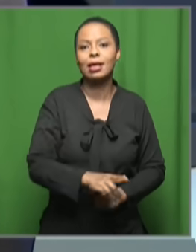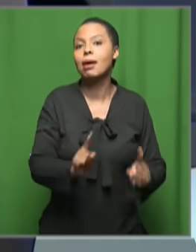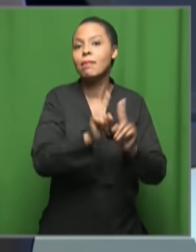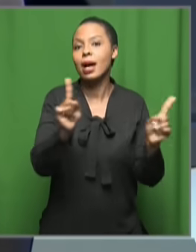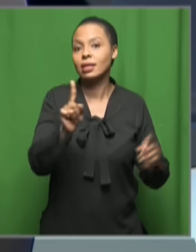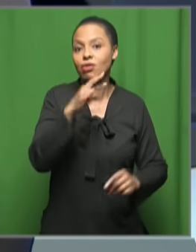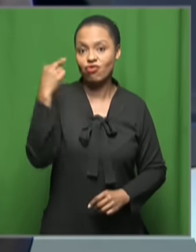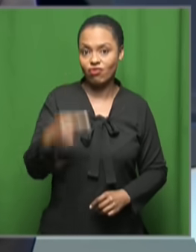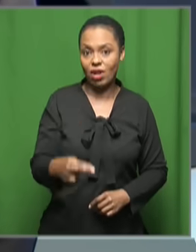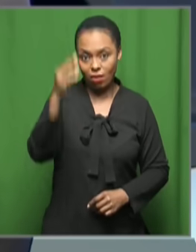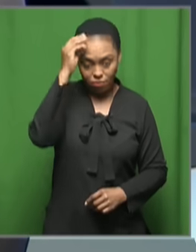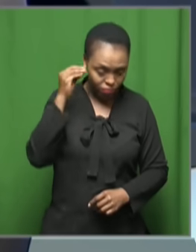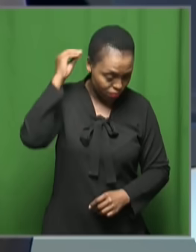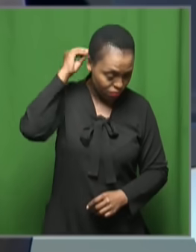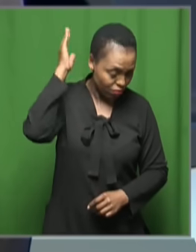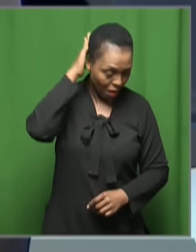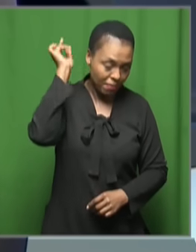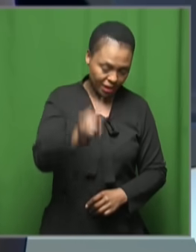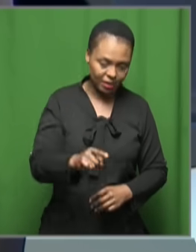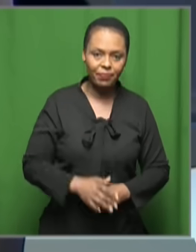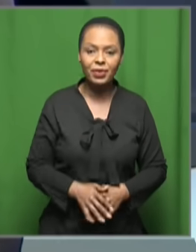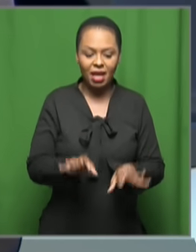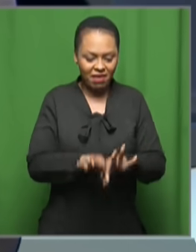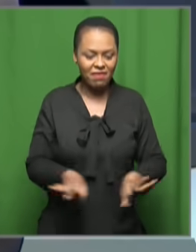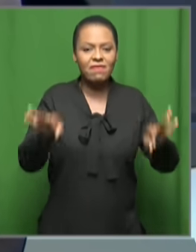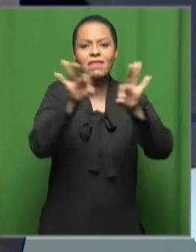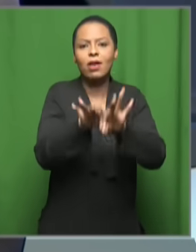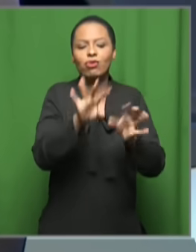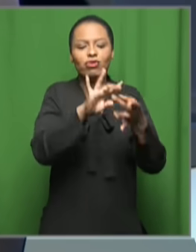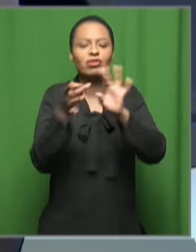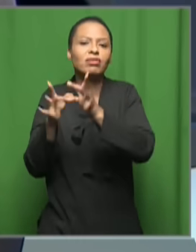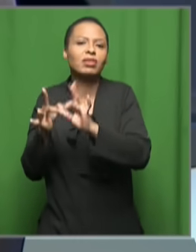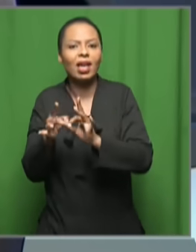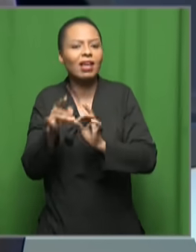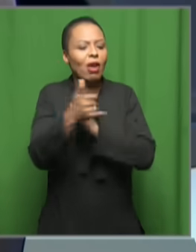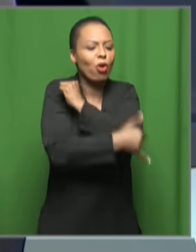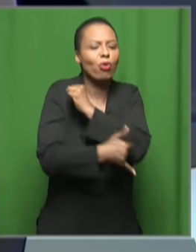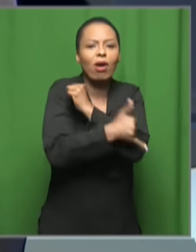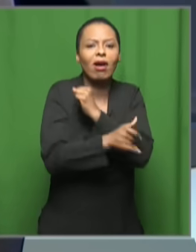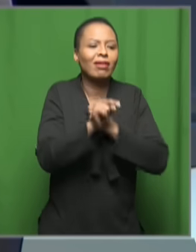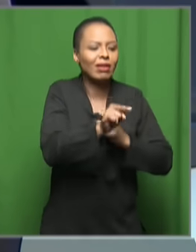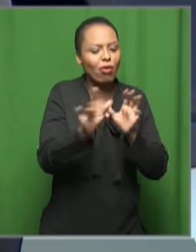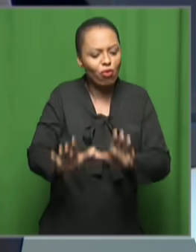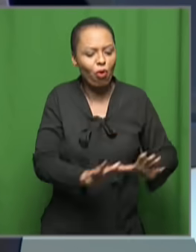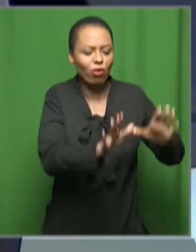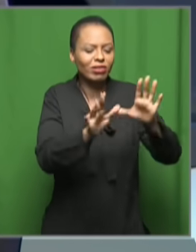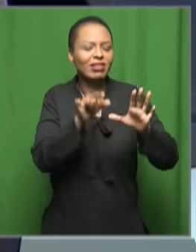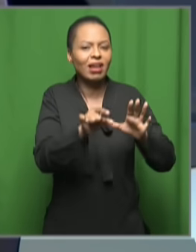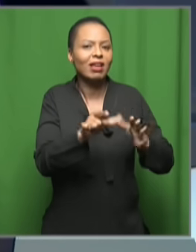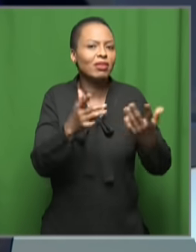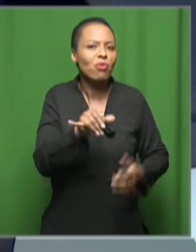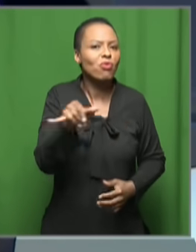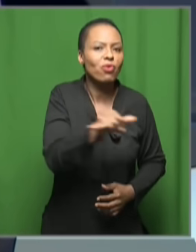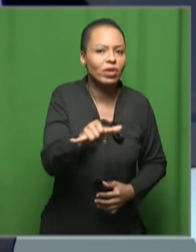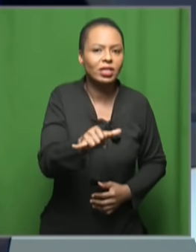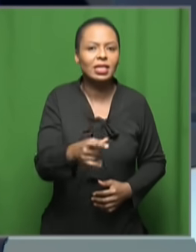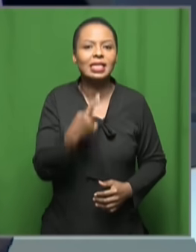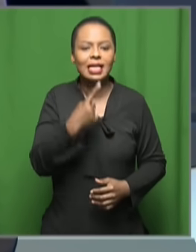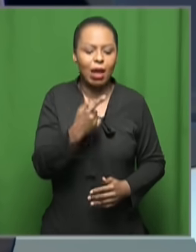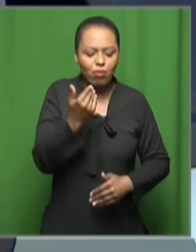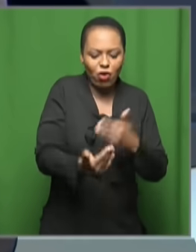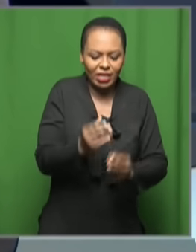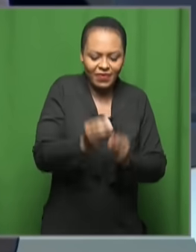realistic. At what level of the value chain are you as a continent? So you cannot talk about processing